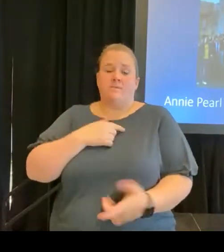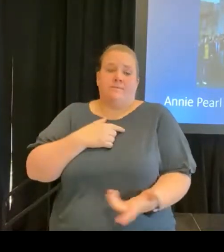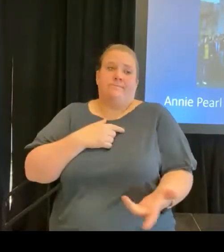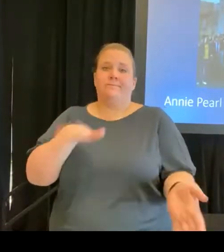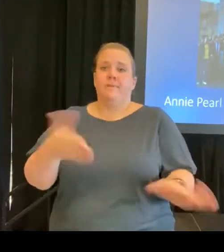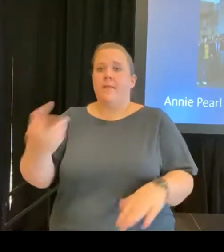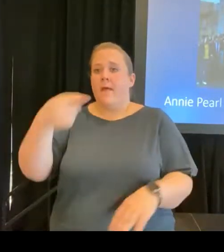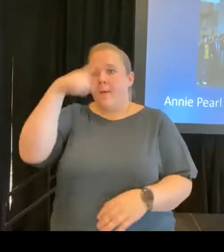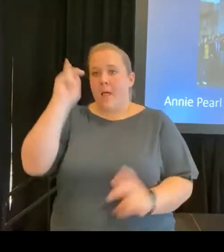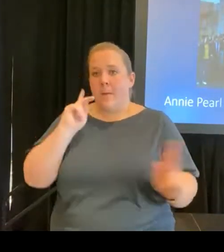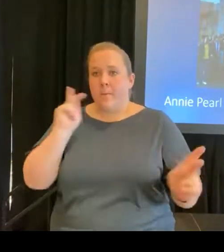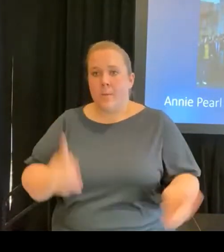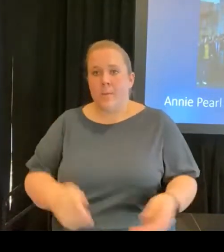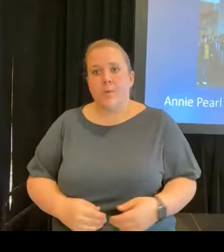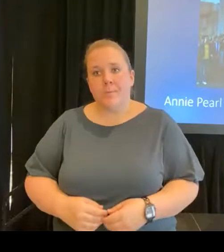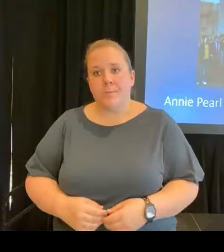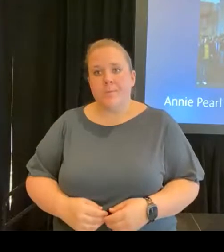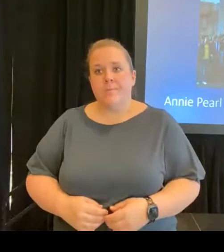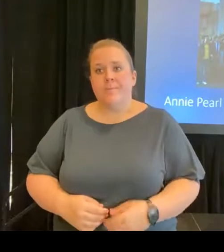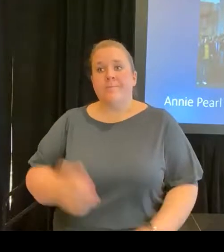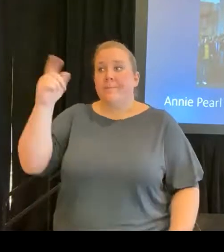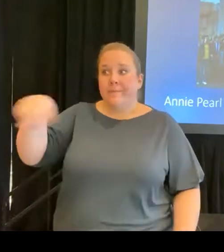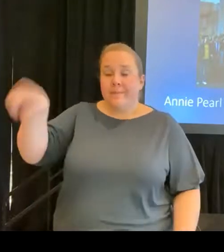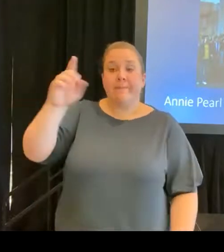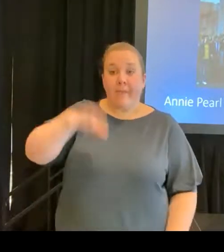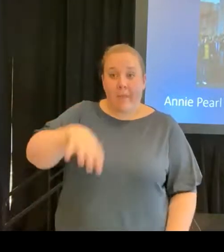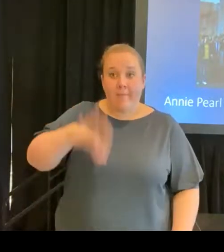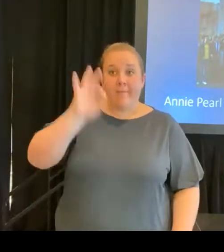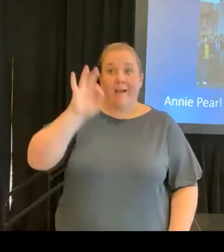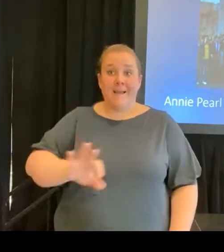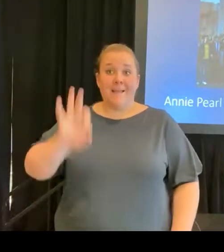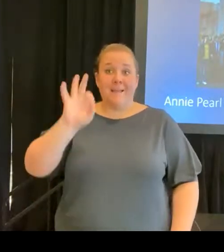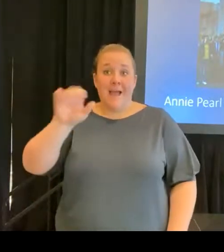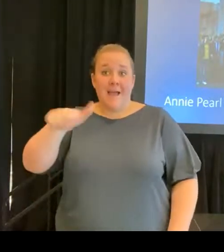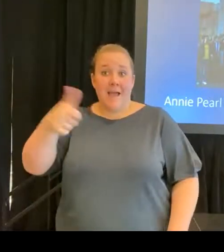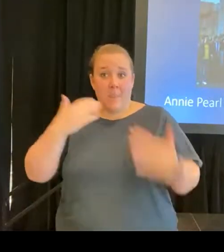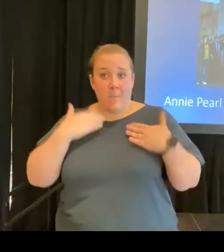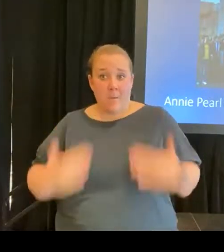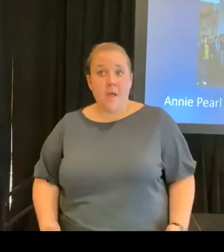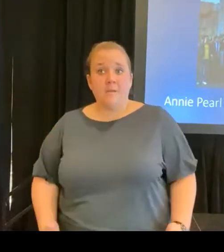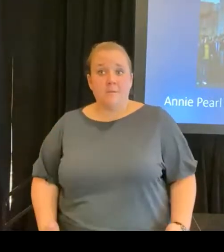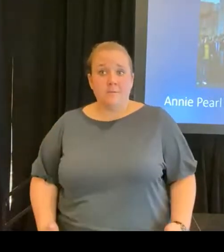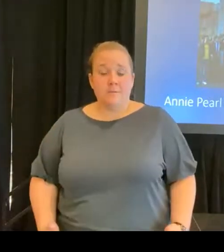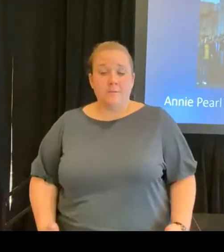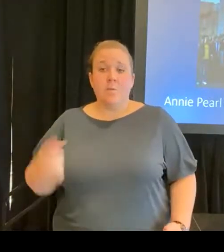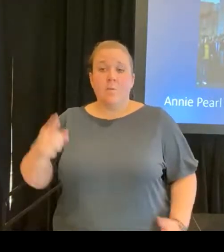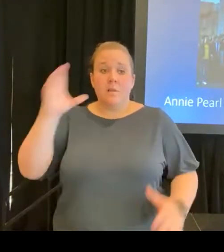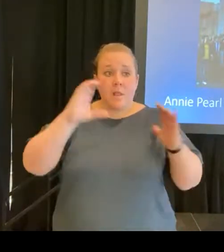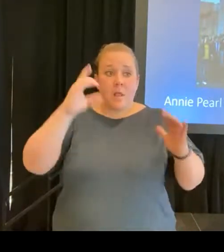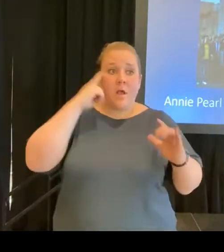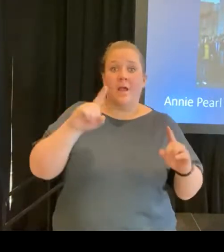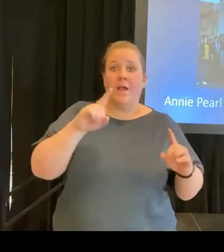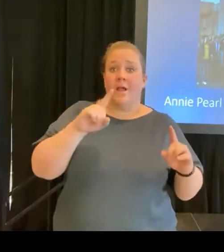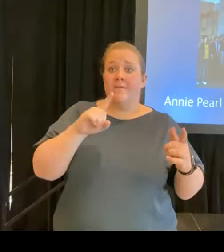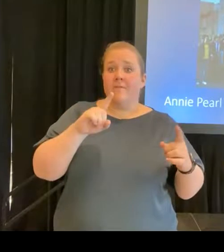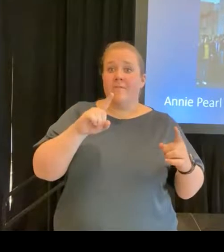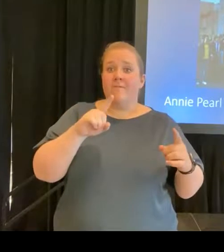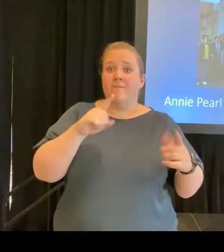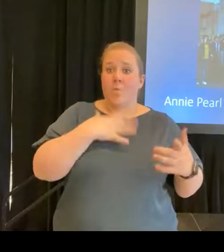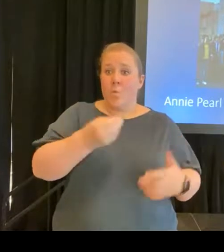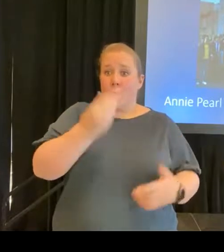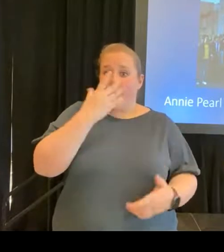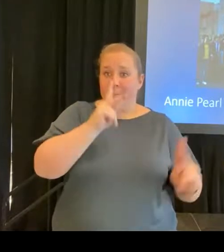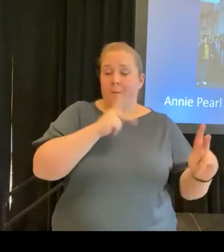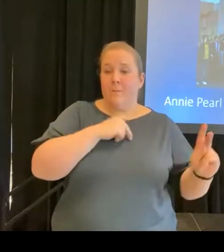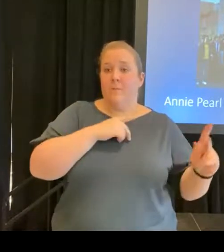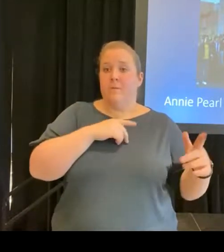dead black people. Because see, they found 9 other bodies when they were looking for Cheney, Swain, and Goodman, black